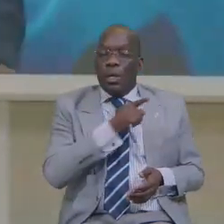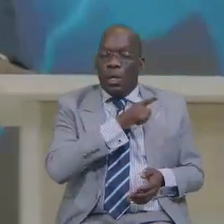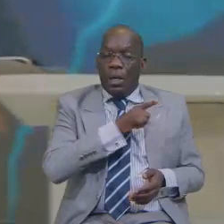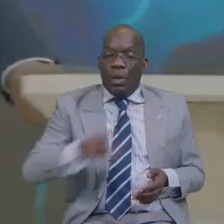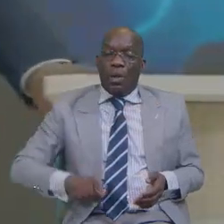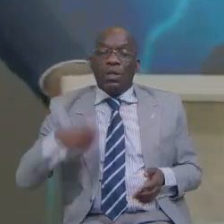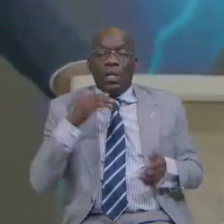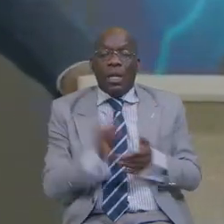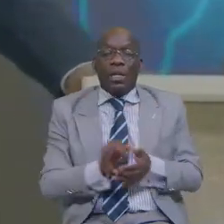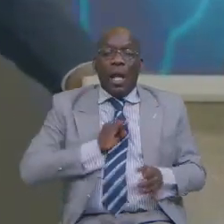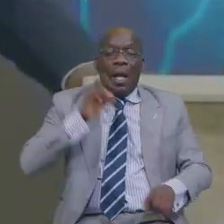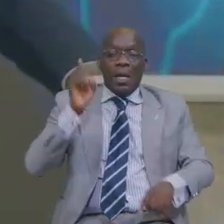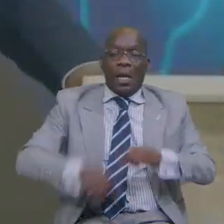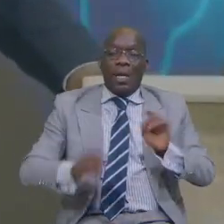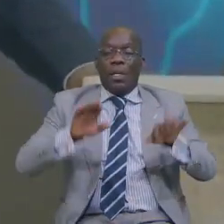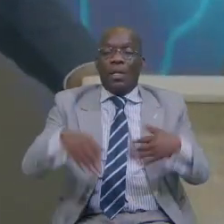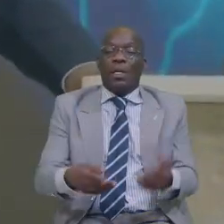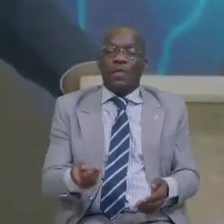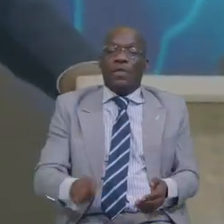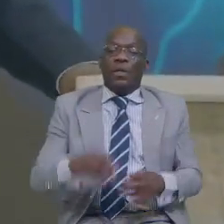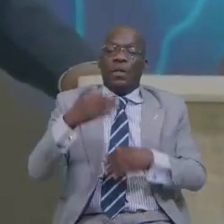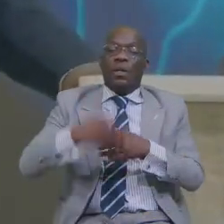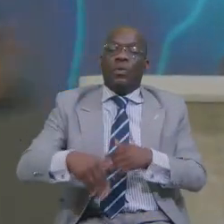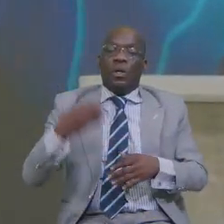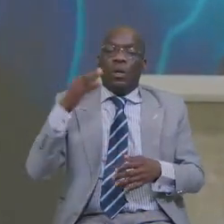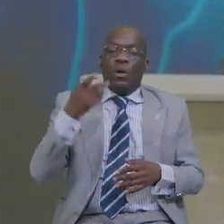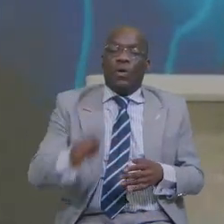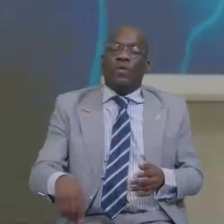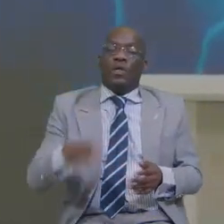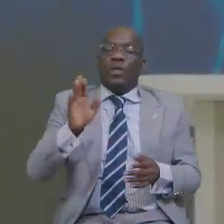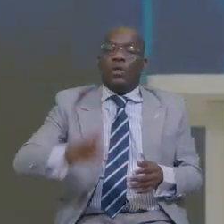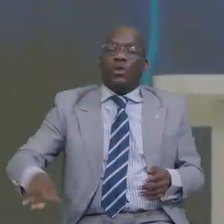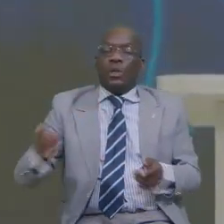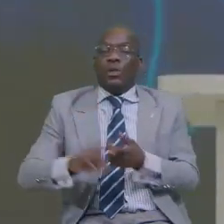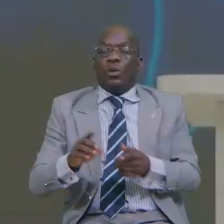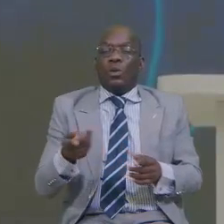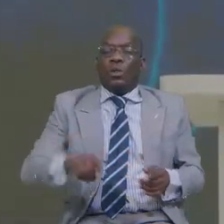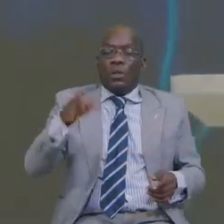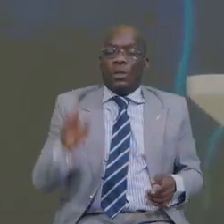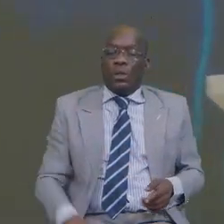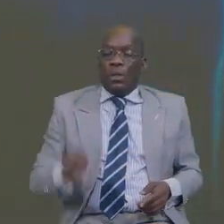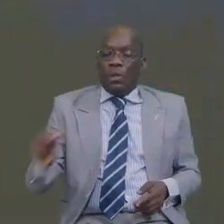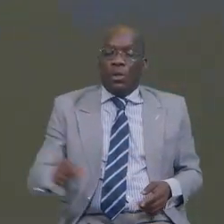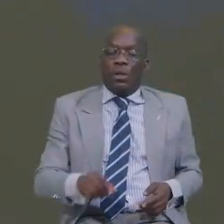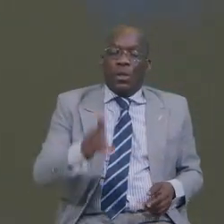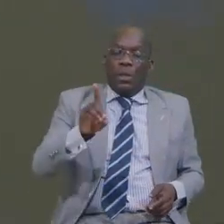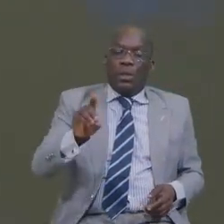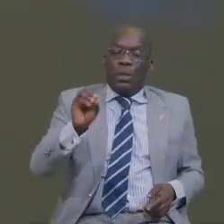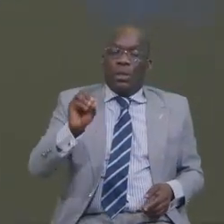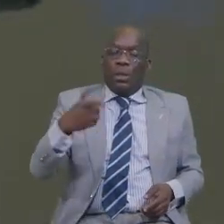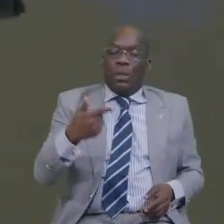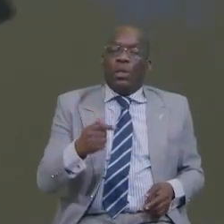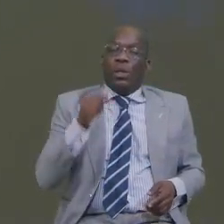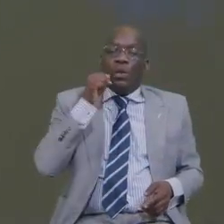give the bread of the children to the dogs. She was coming from another nation.